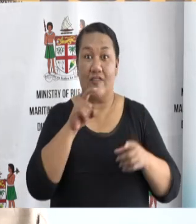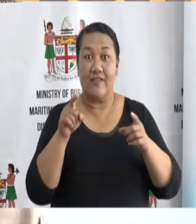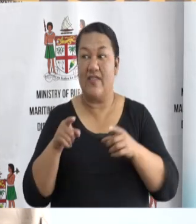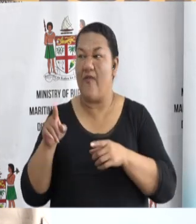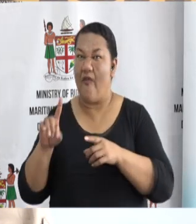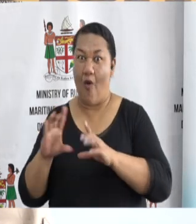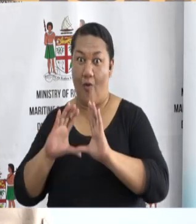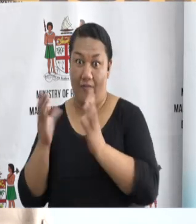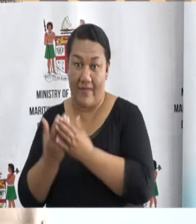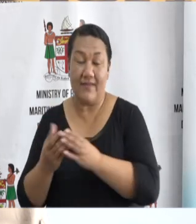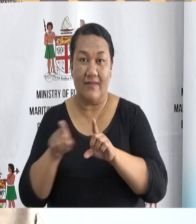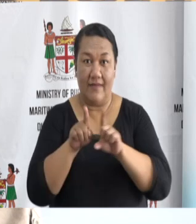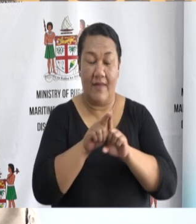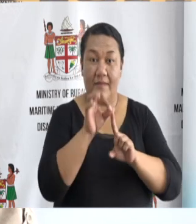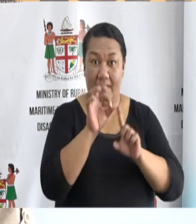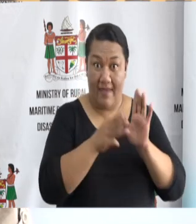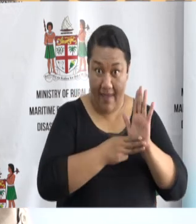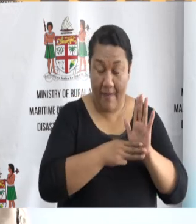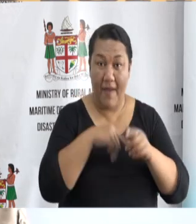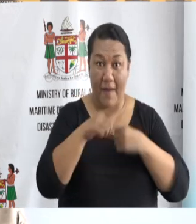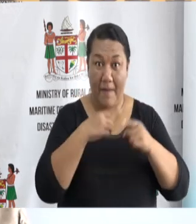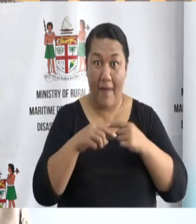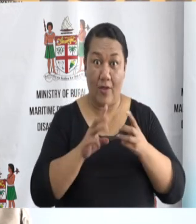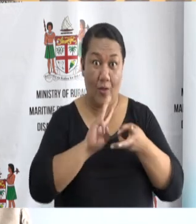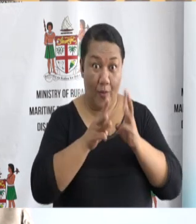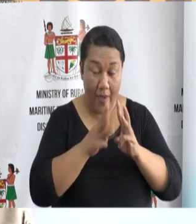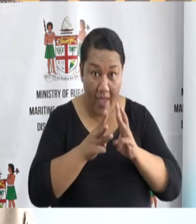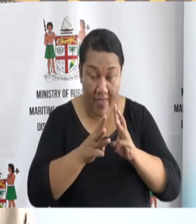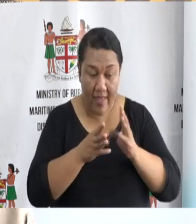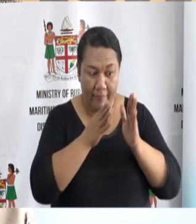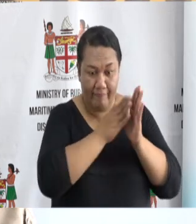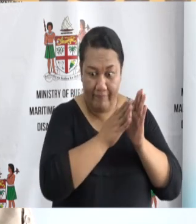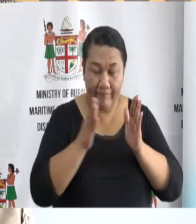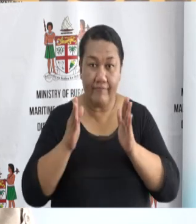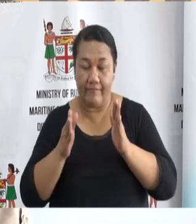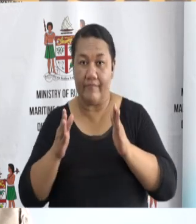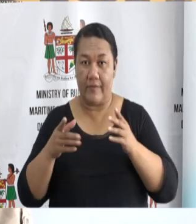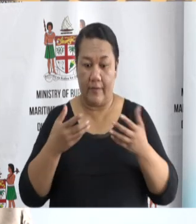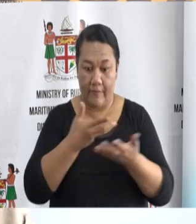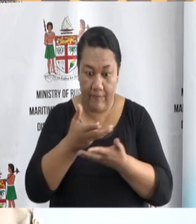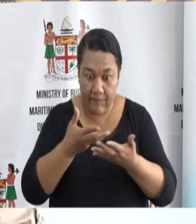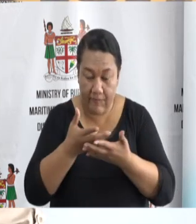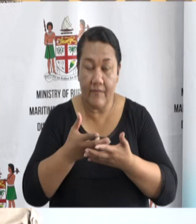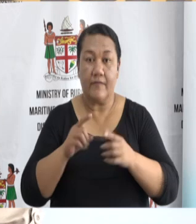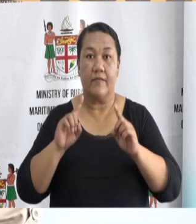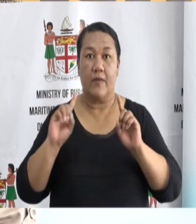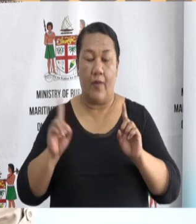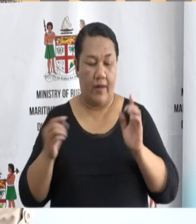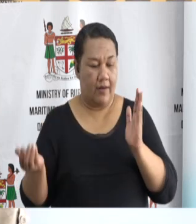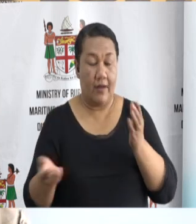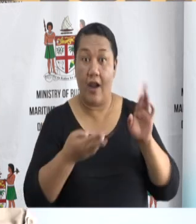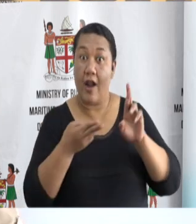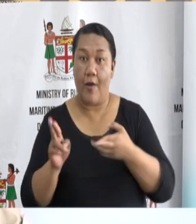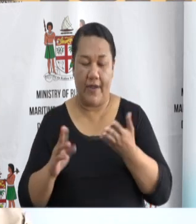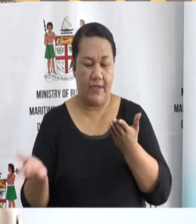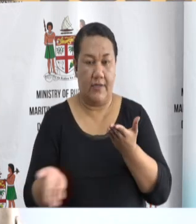afternoon, as well as the Honourable Acting Prime Minister, I would provide an update first on the weather. Of the weather update that was